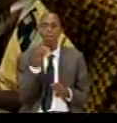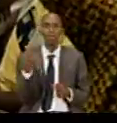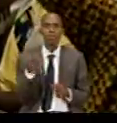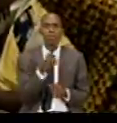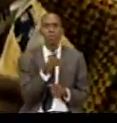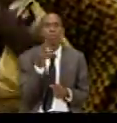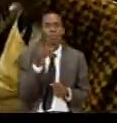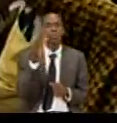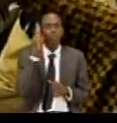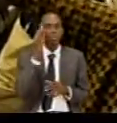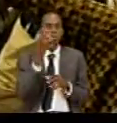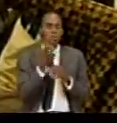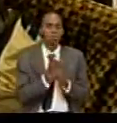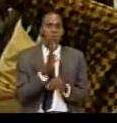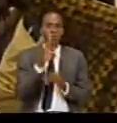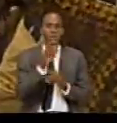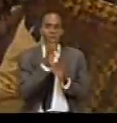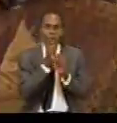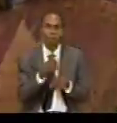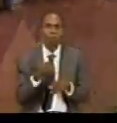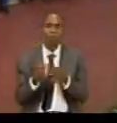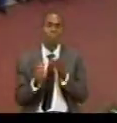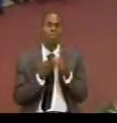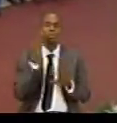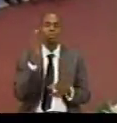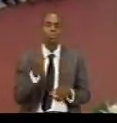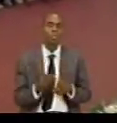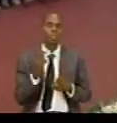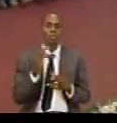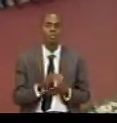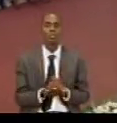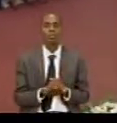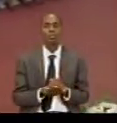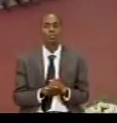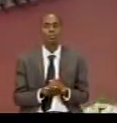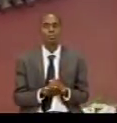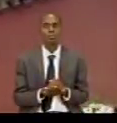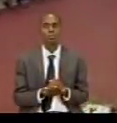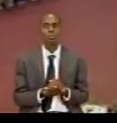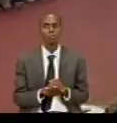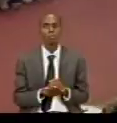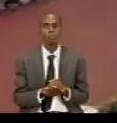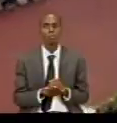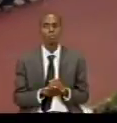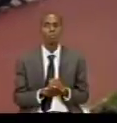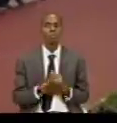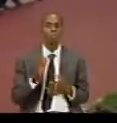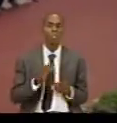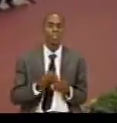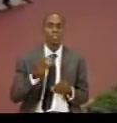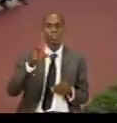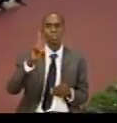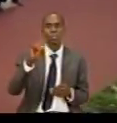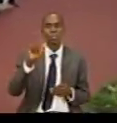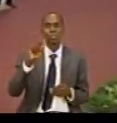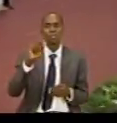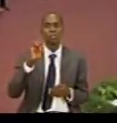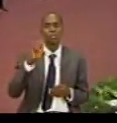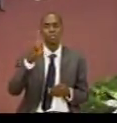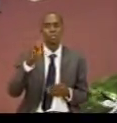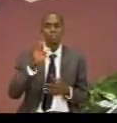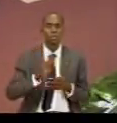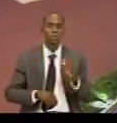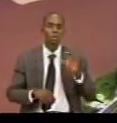will receive your reward in Jesus' name. In Daniel chapter 12,